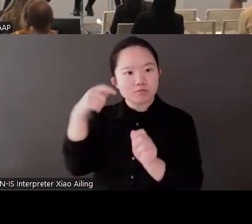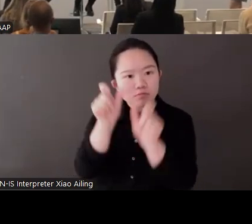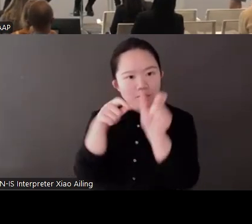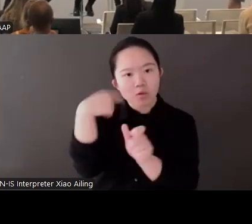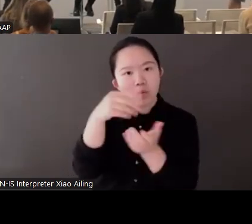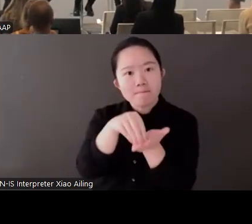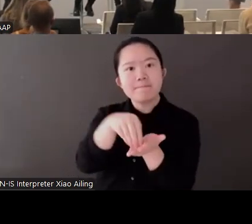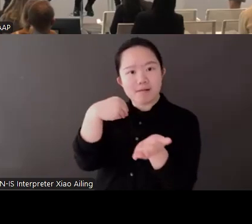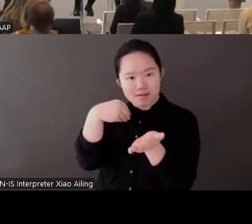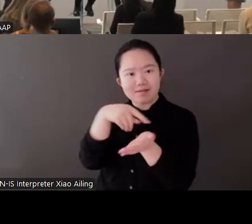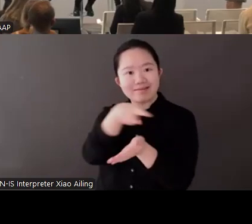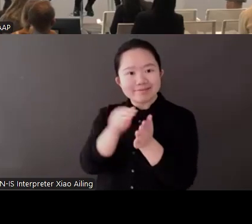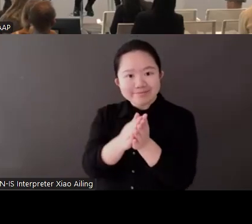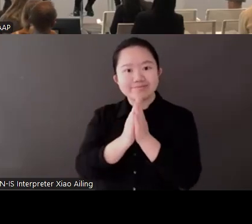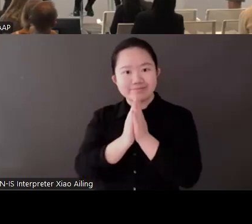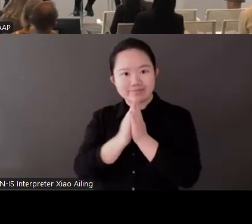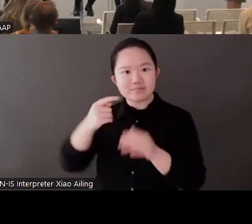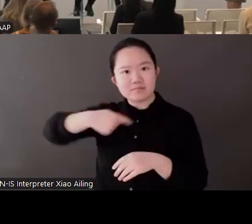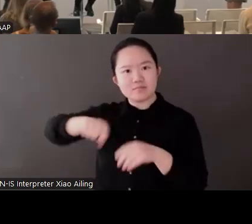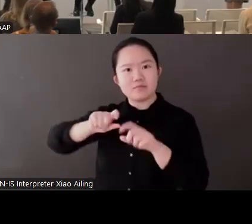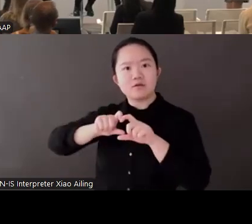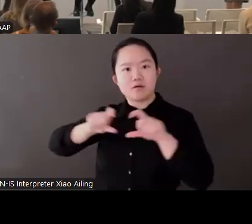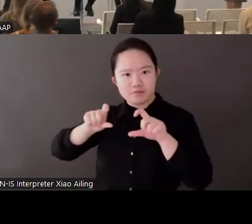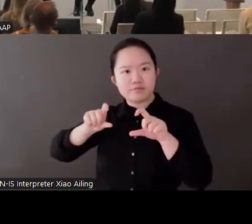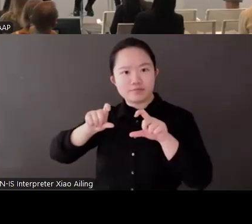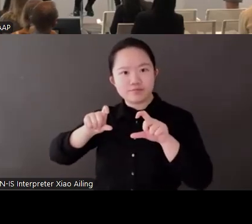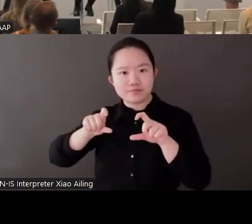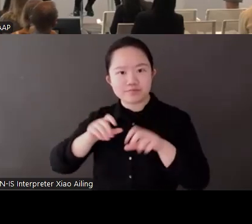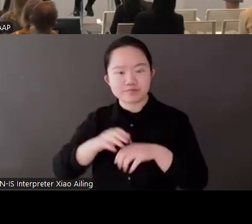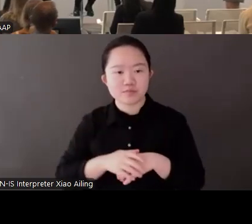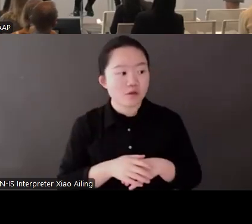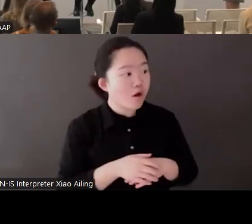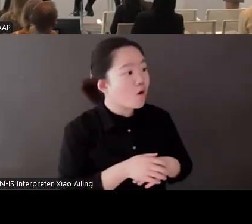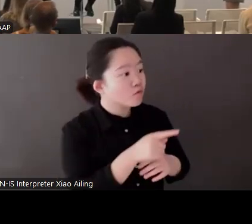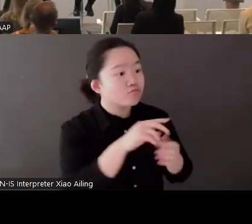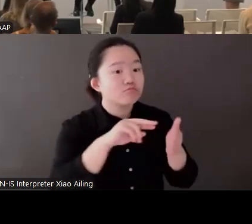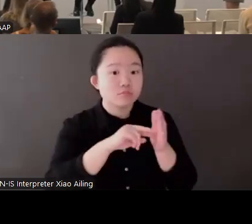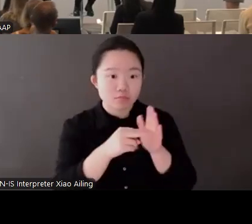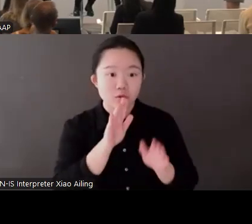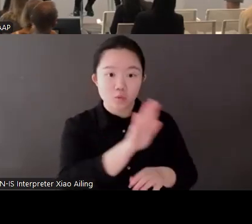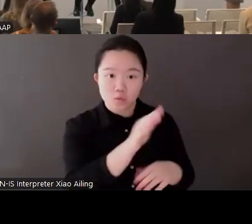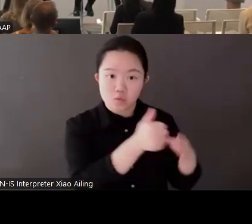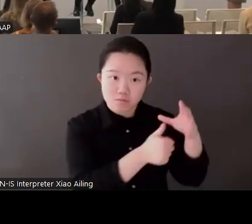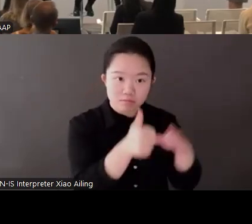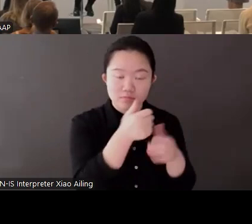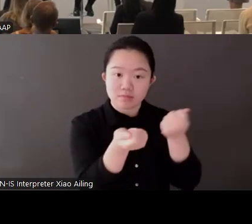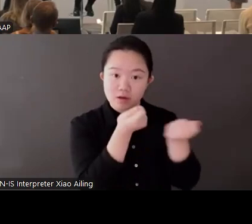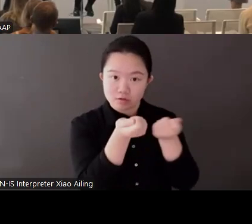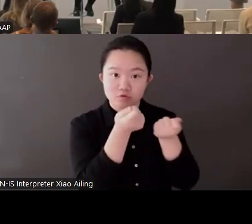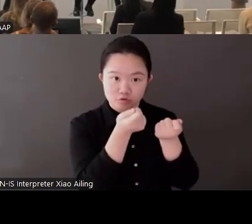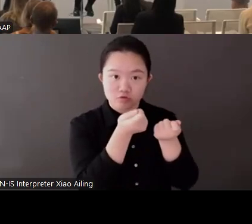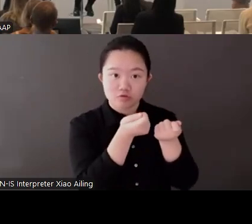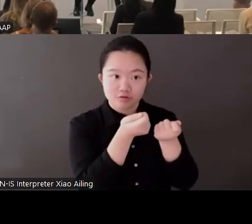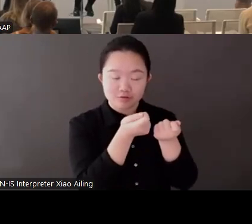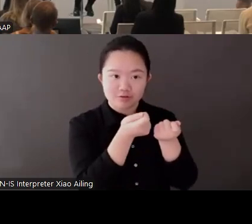But that was the UX team managers. It wasn't the sales or marketing people. It was the actual subject matter expert team who convinced management